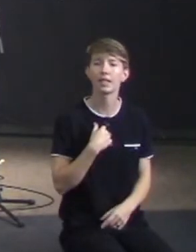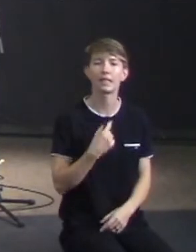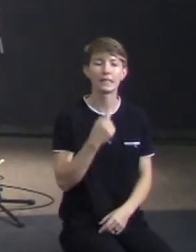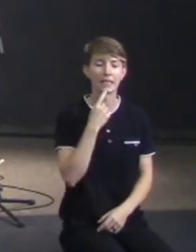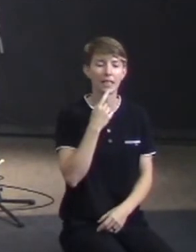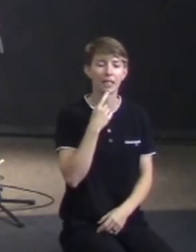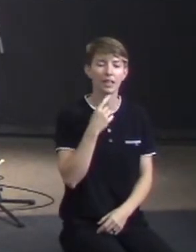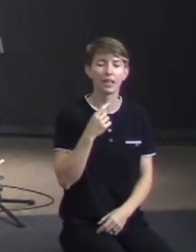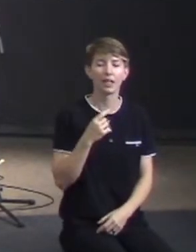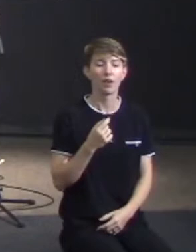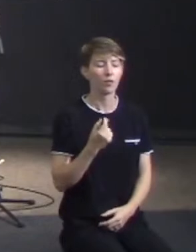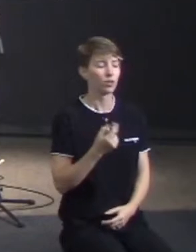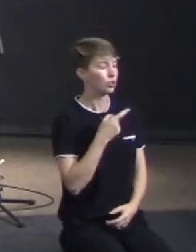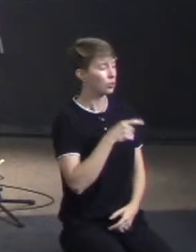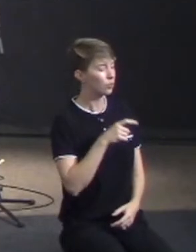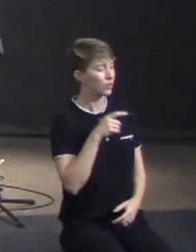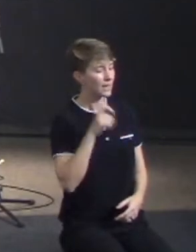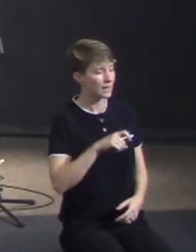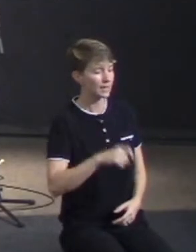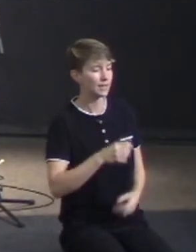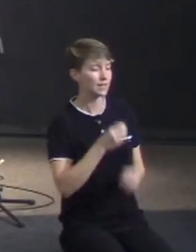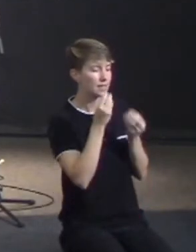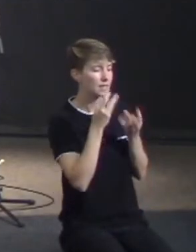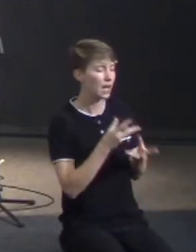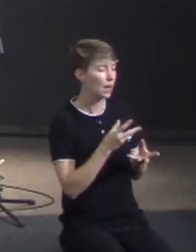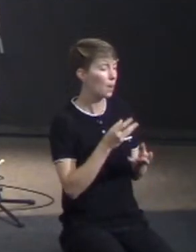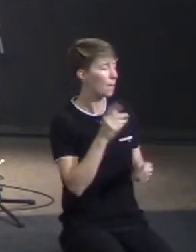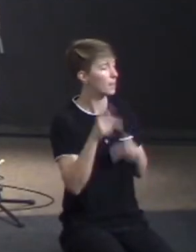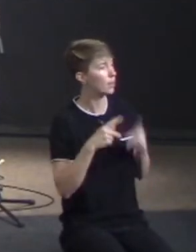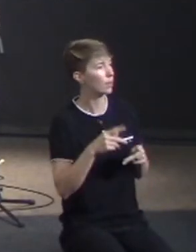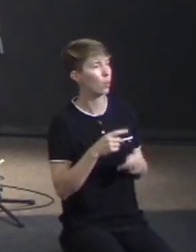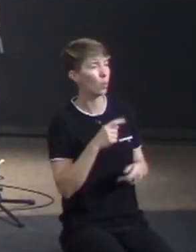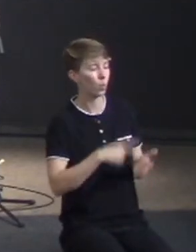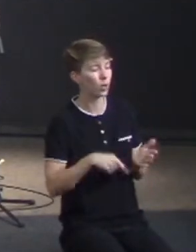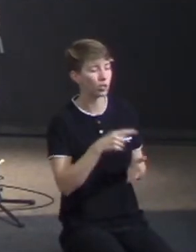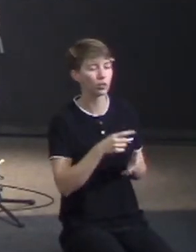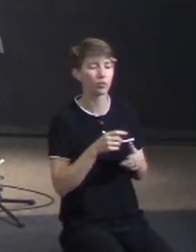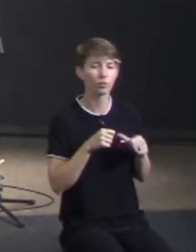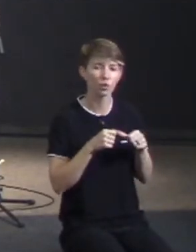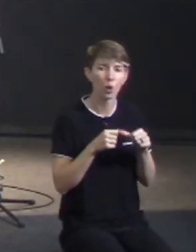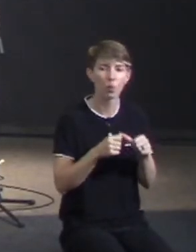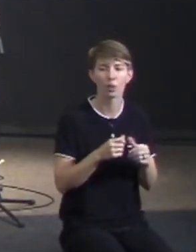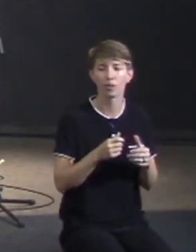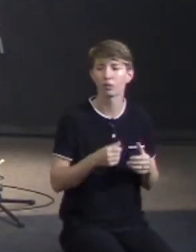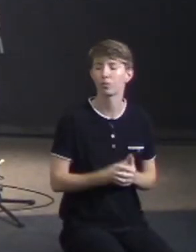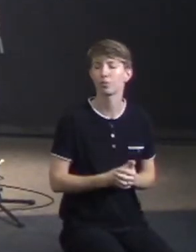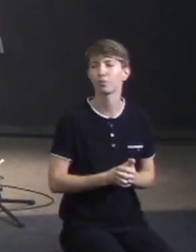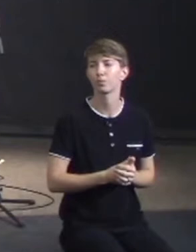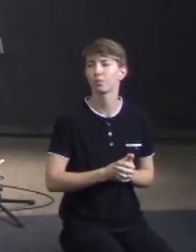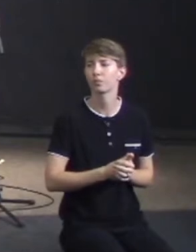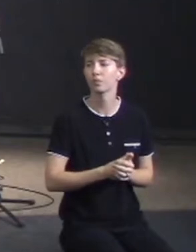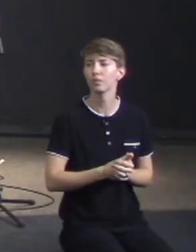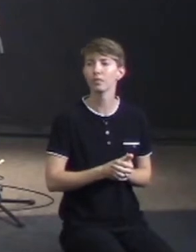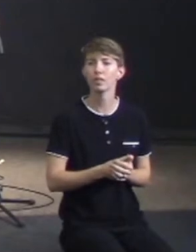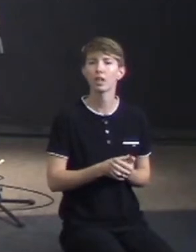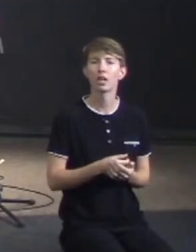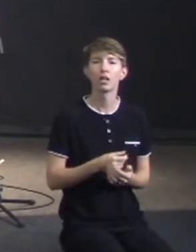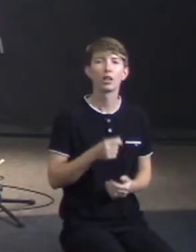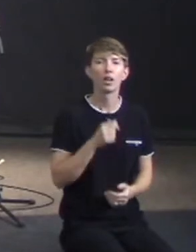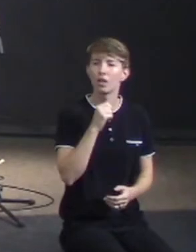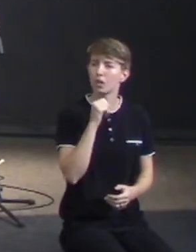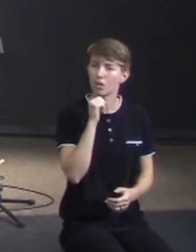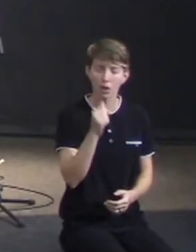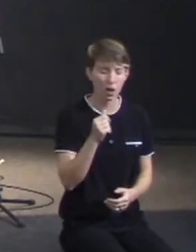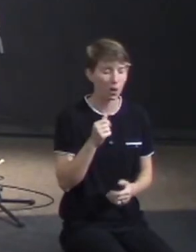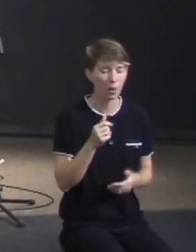tell people what you're going through. Because not too long ago, Vince was preaching, hey, don't let pride